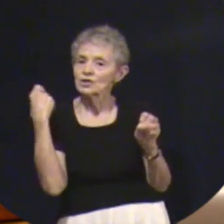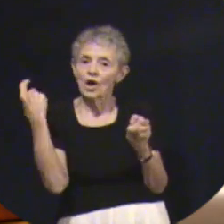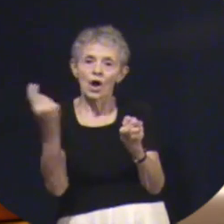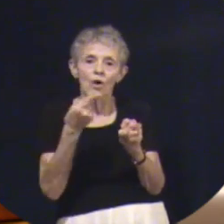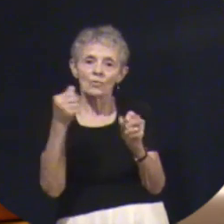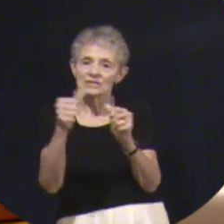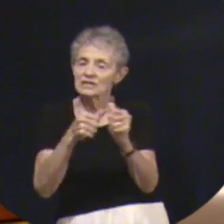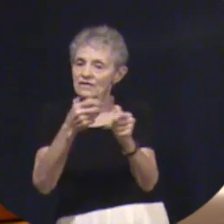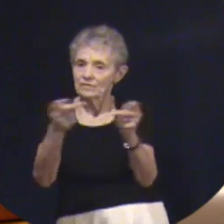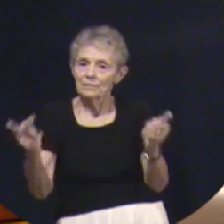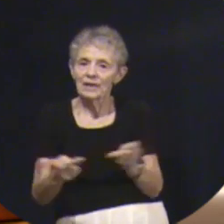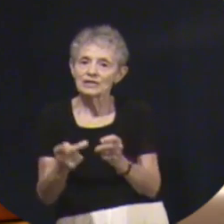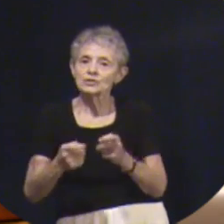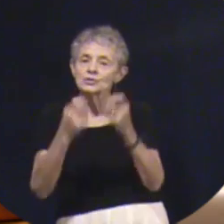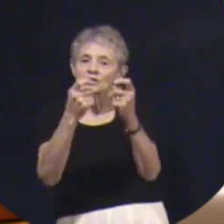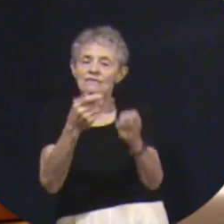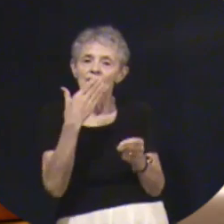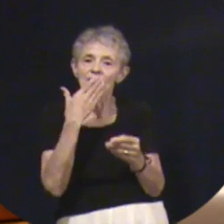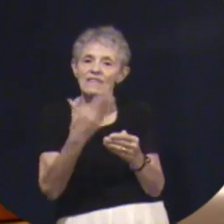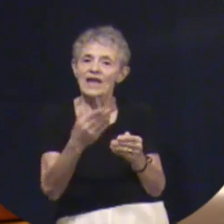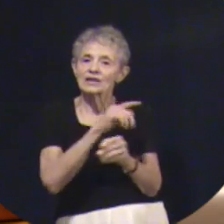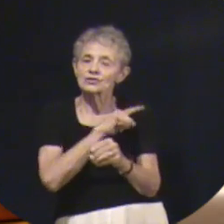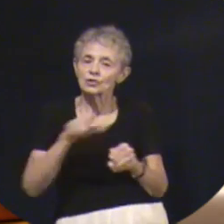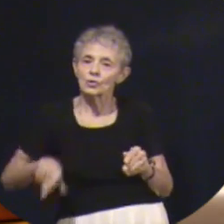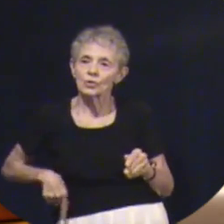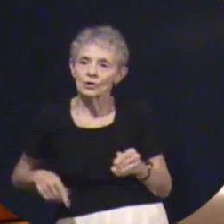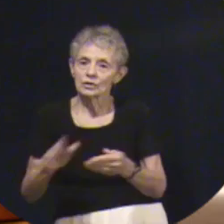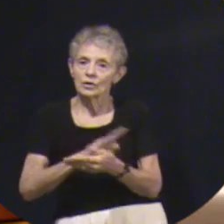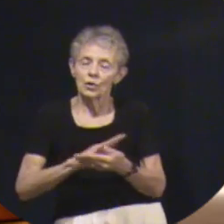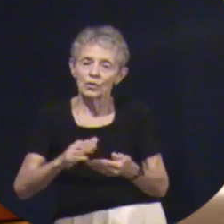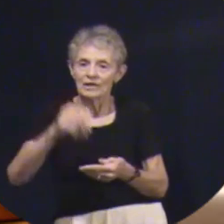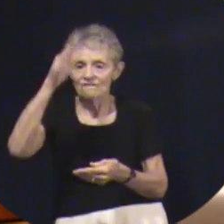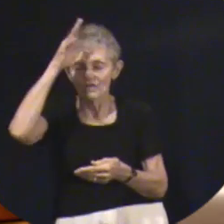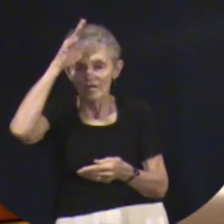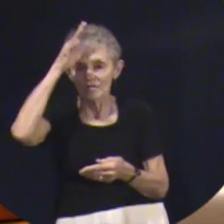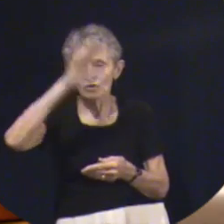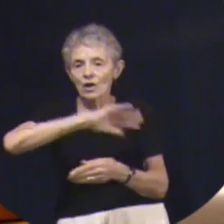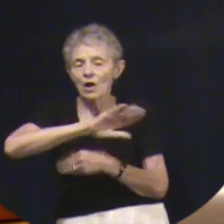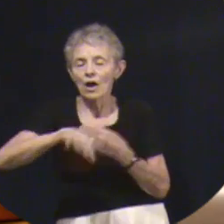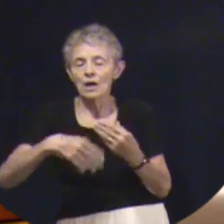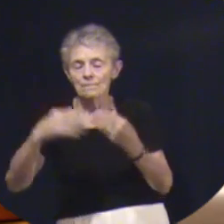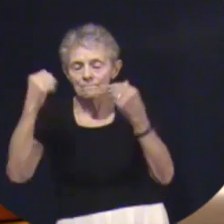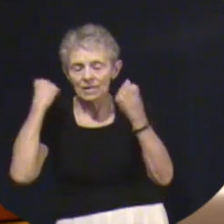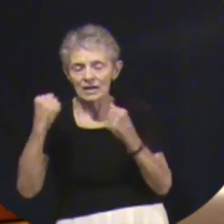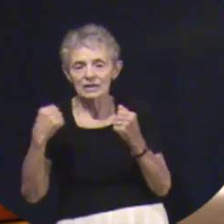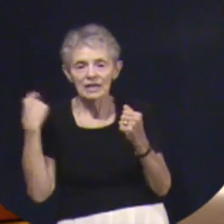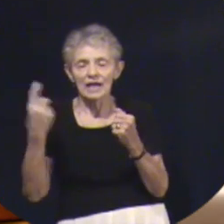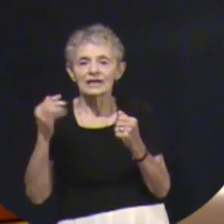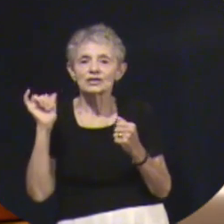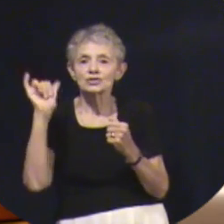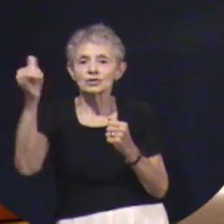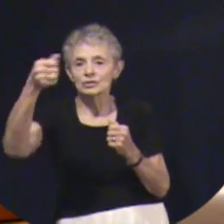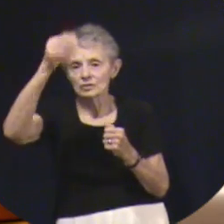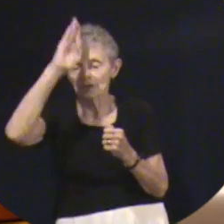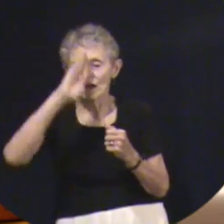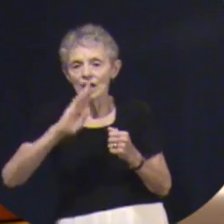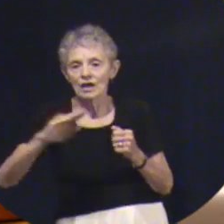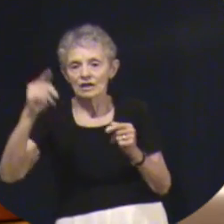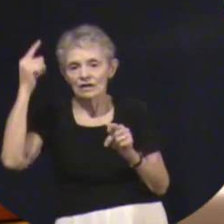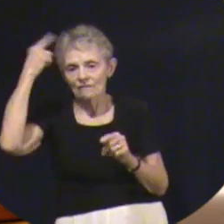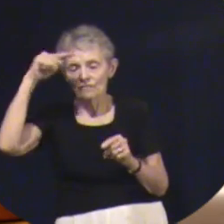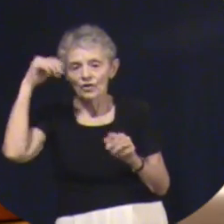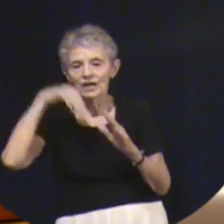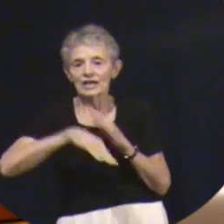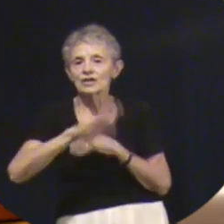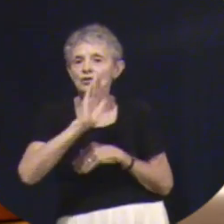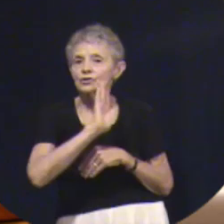everywhere, to give you thanks, Lord, Holy Father, Almighty and Eternal God. For in you